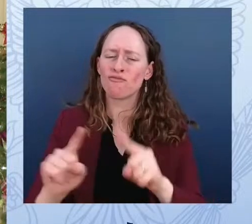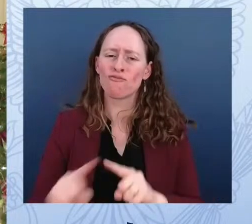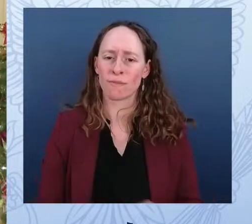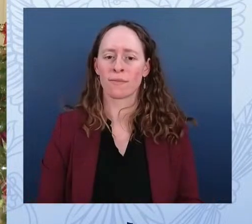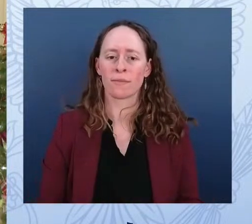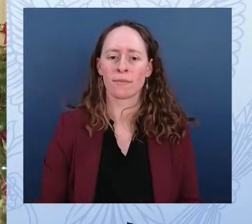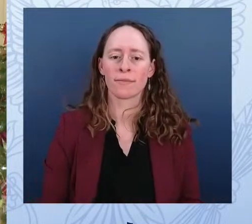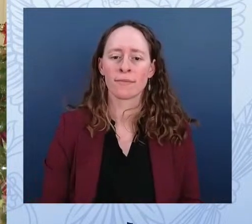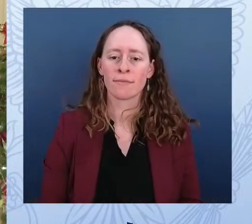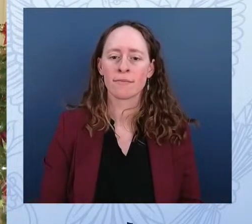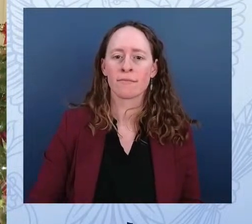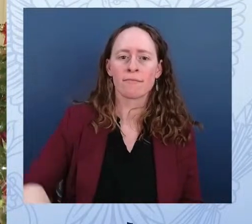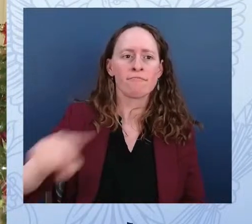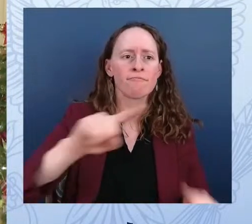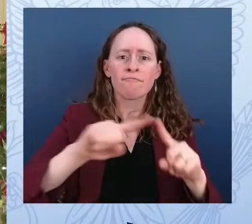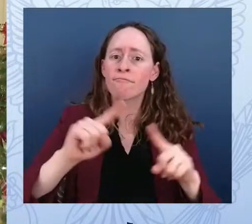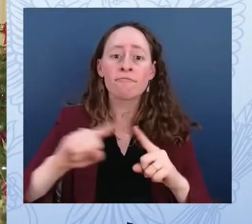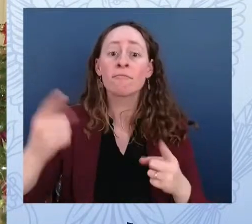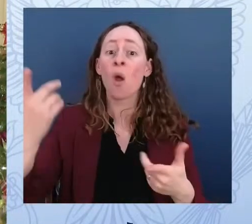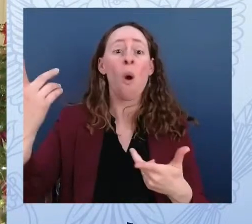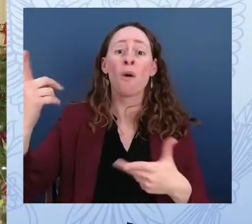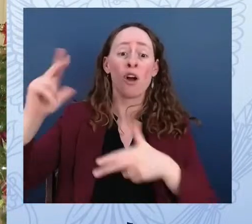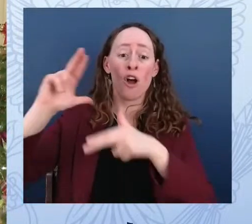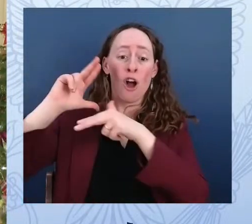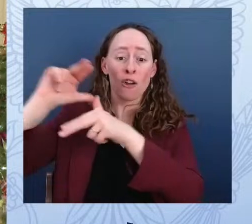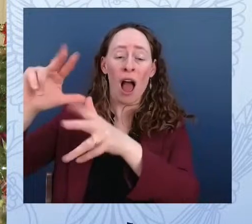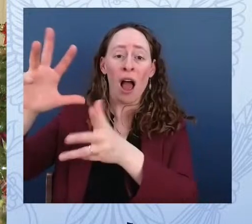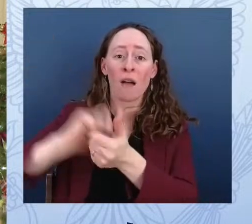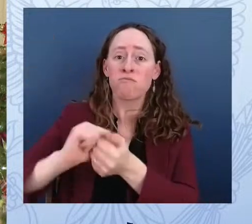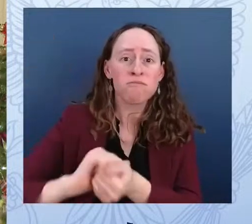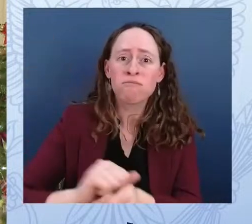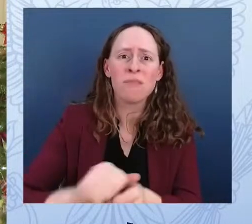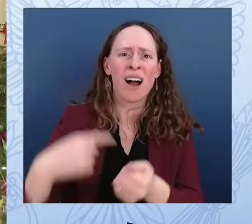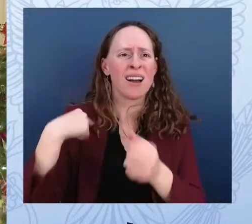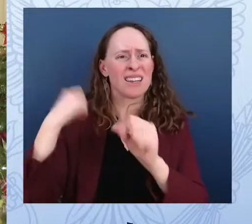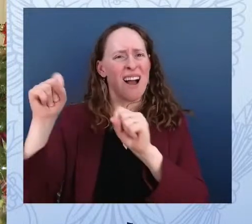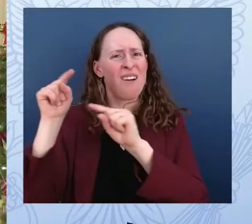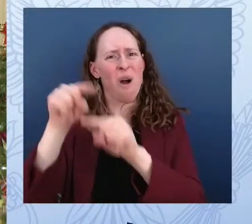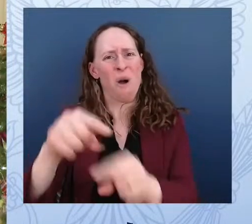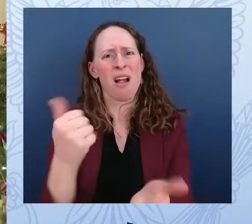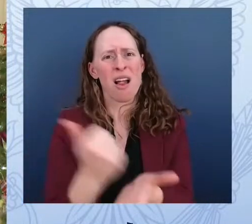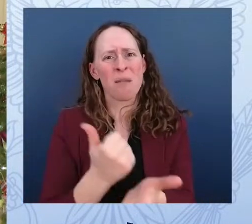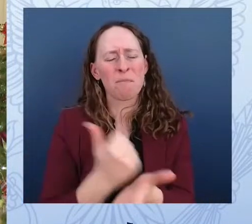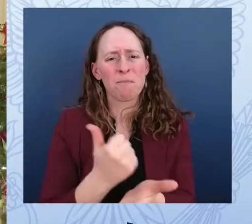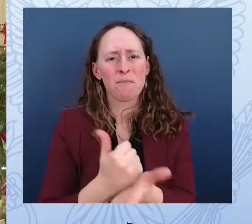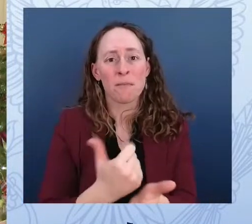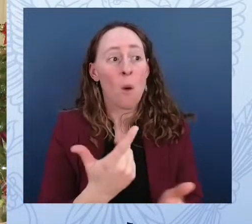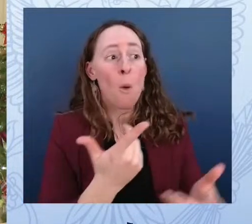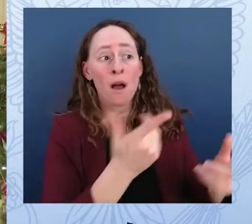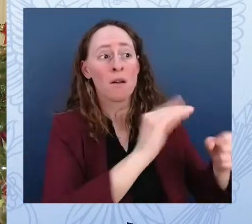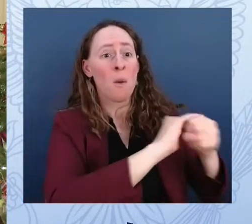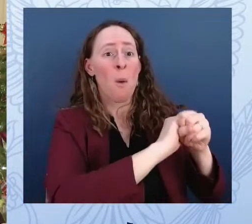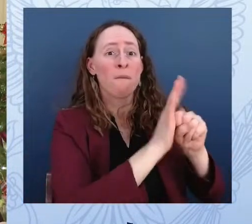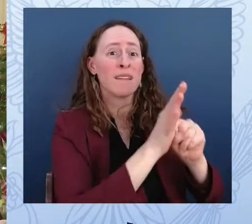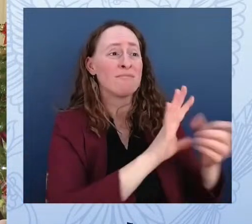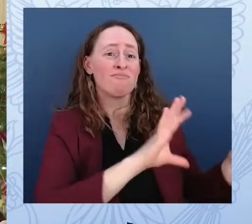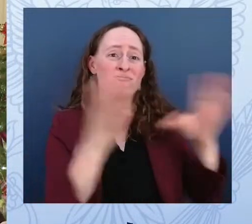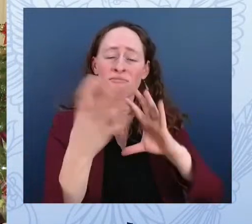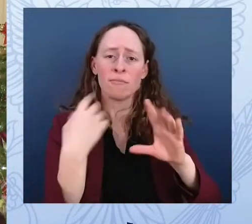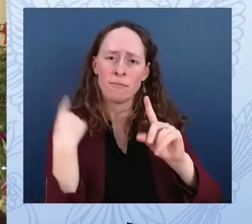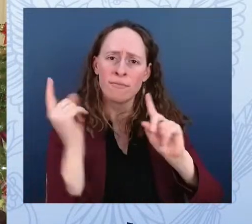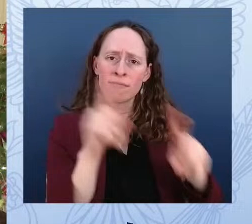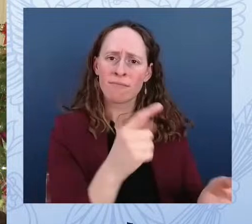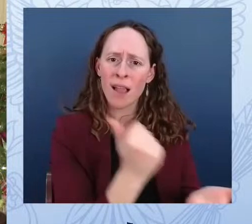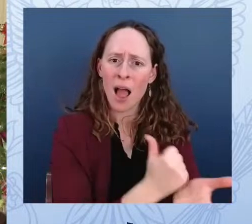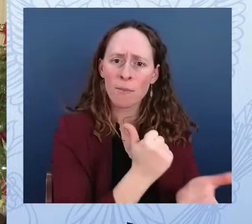to hurricanes, COVID missions, or being activated for a deployment. One thing that stands out